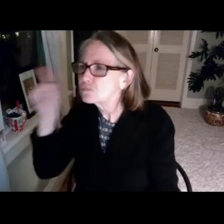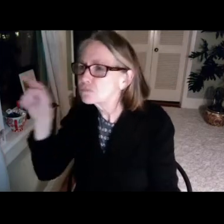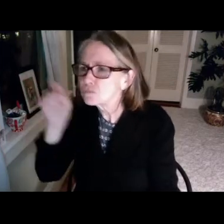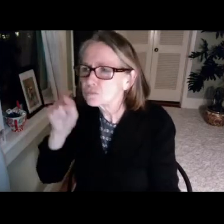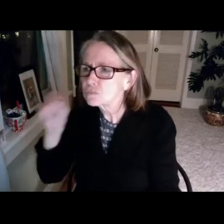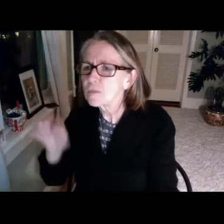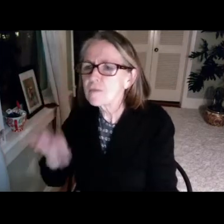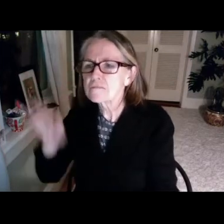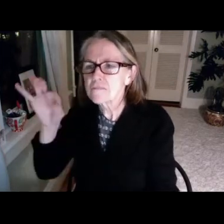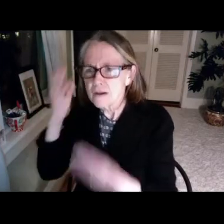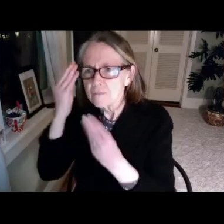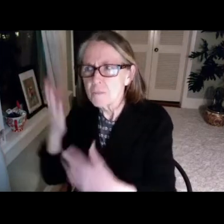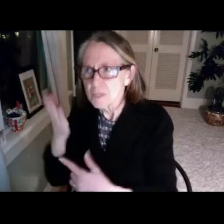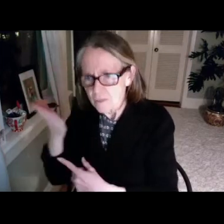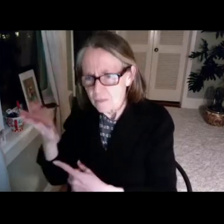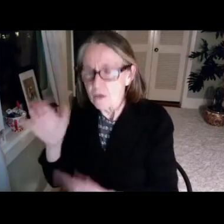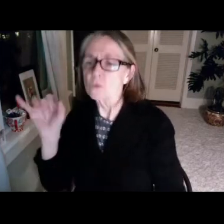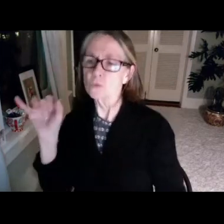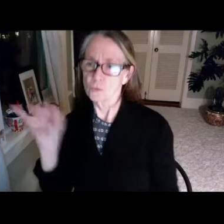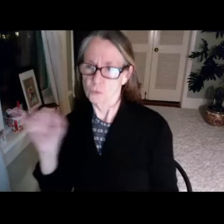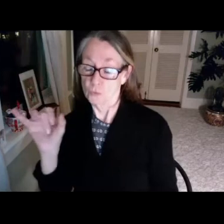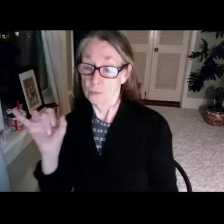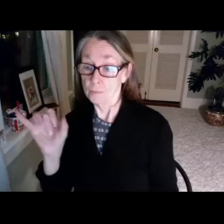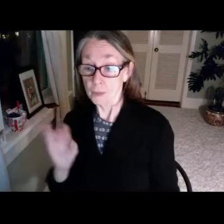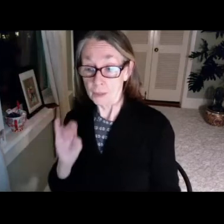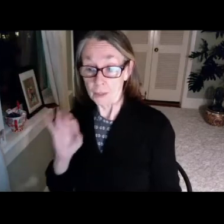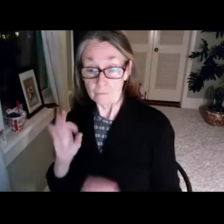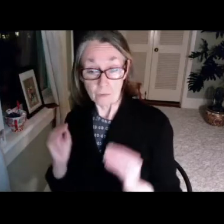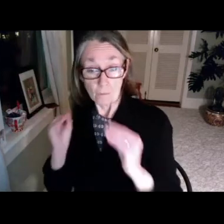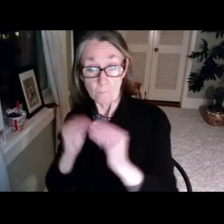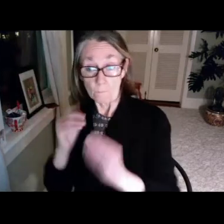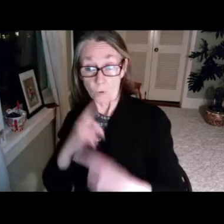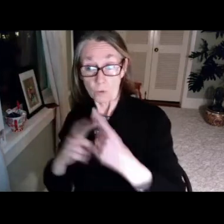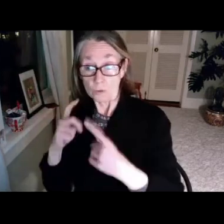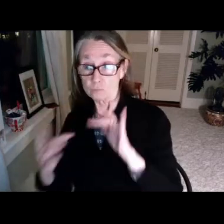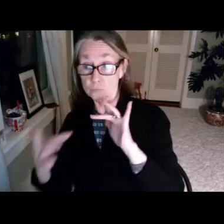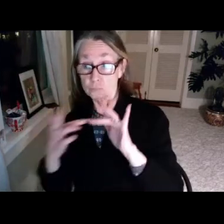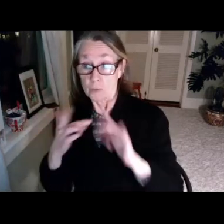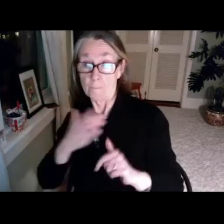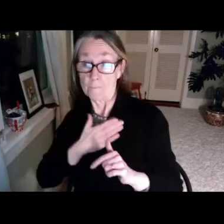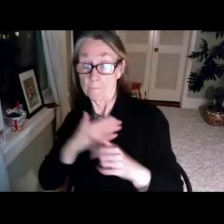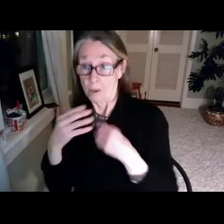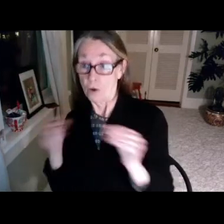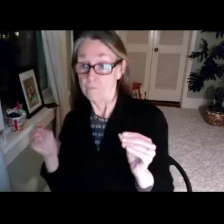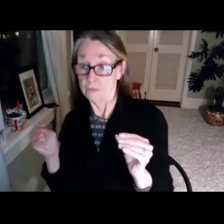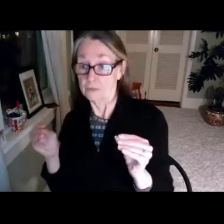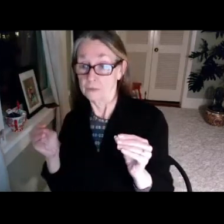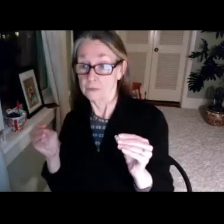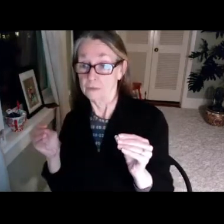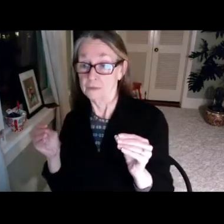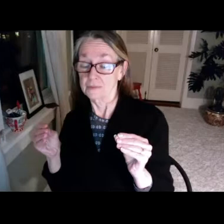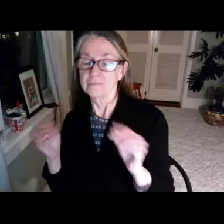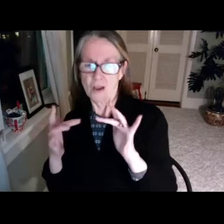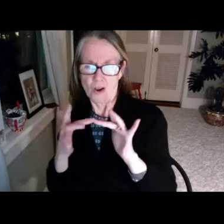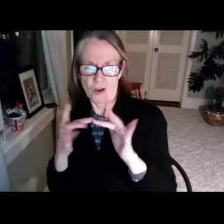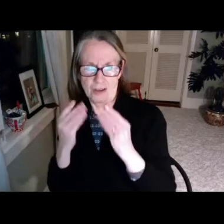and searching there. If you have further questions, though, you can also contact our office directly, and our contact information